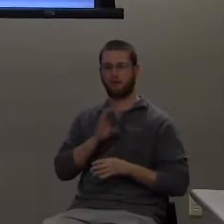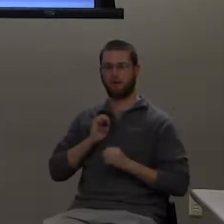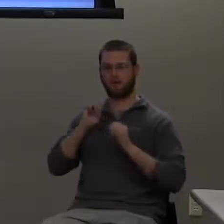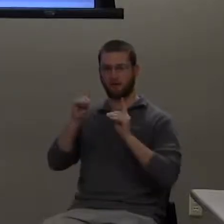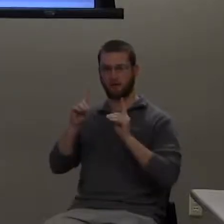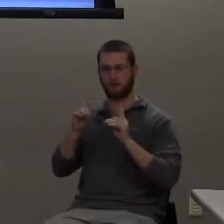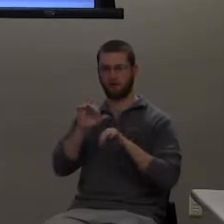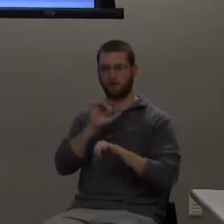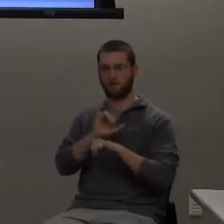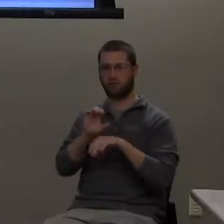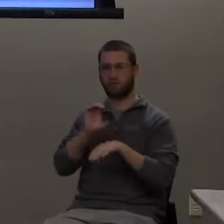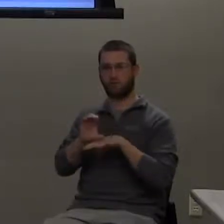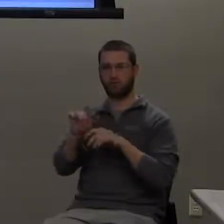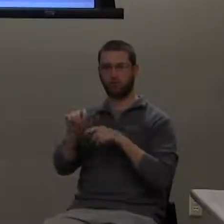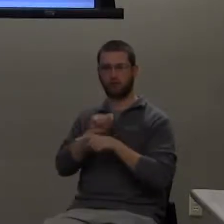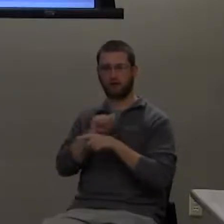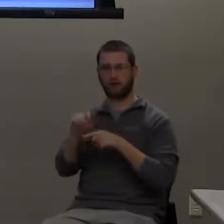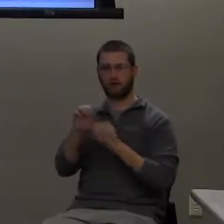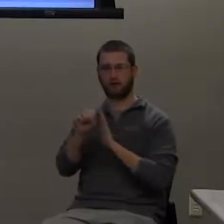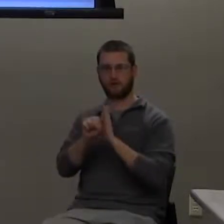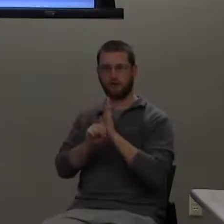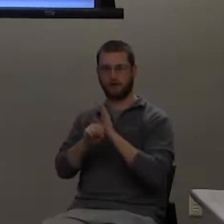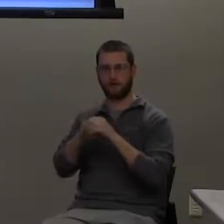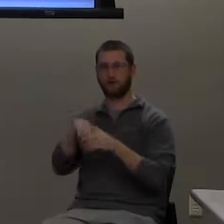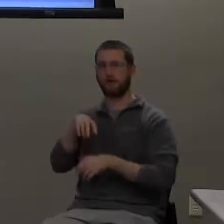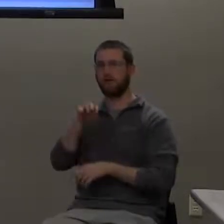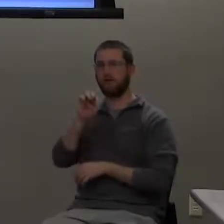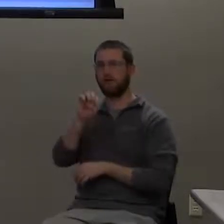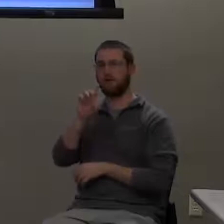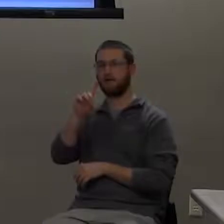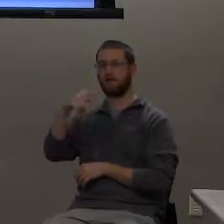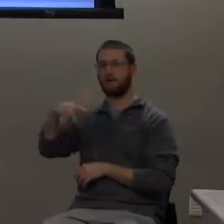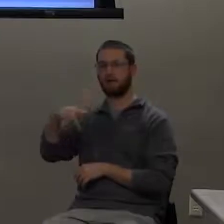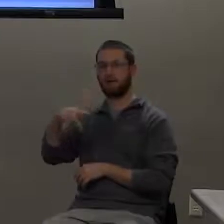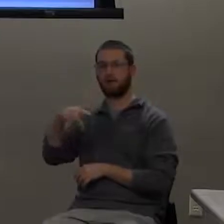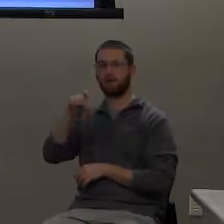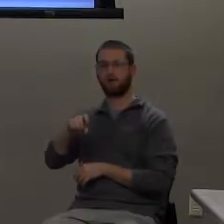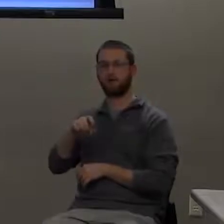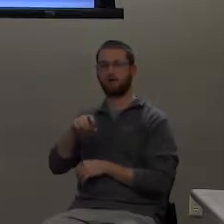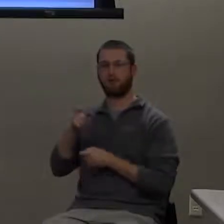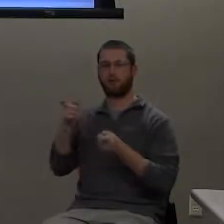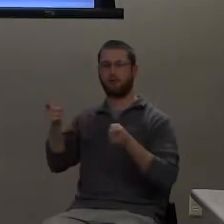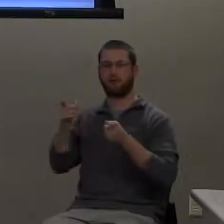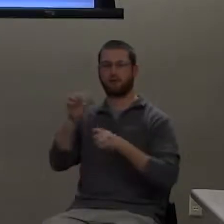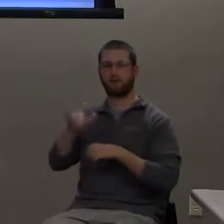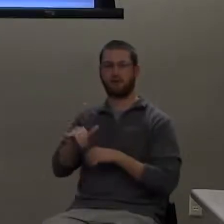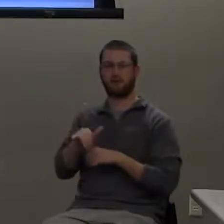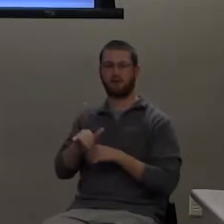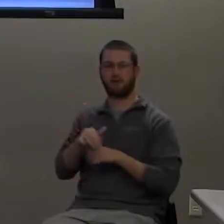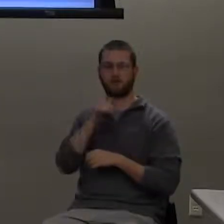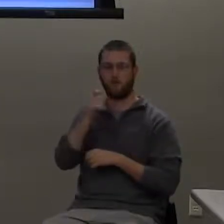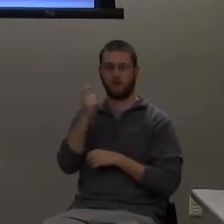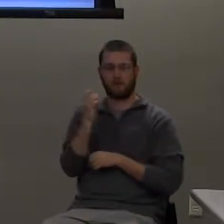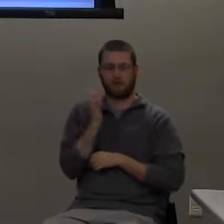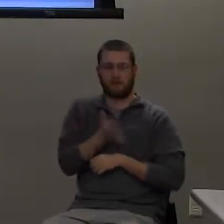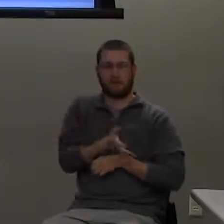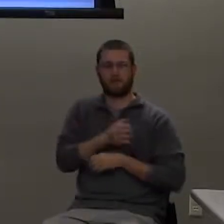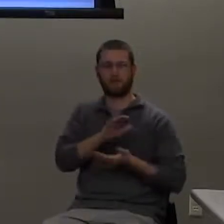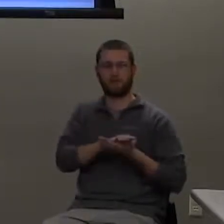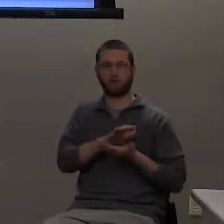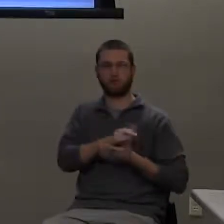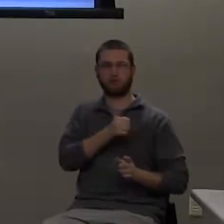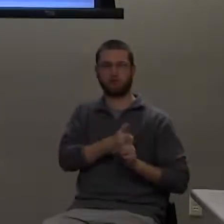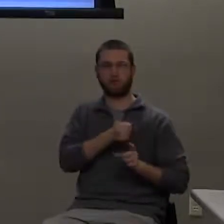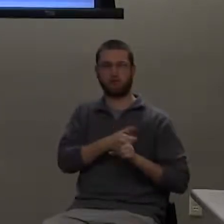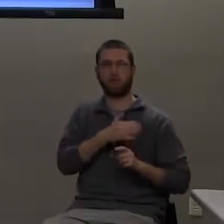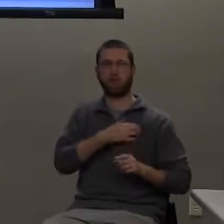the workforce training programs in the state. The EDP should be the field marshal of that. You can't leave it to their own devices because they have